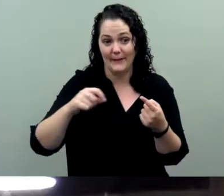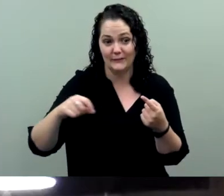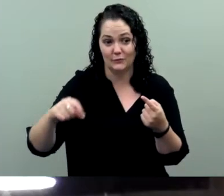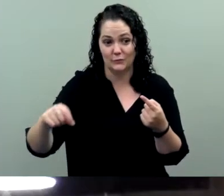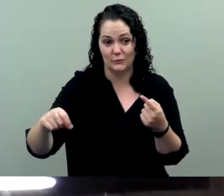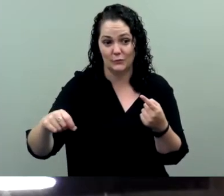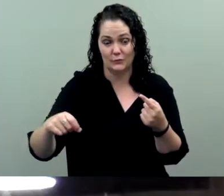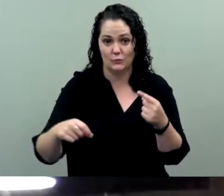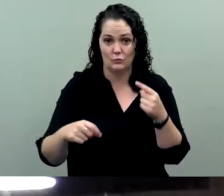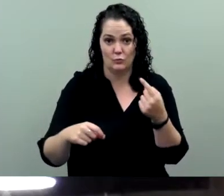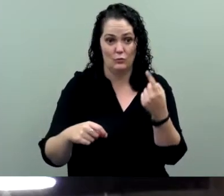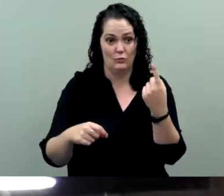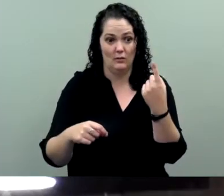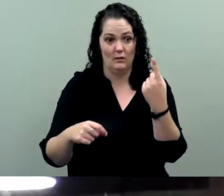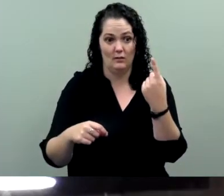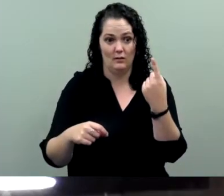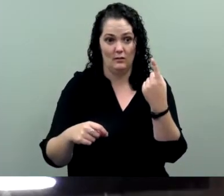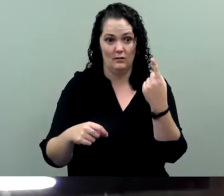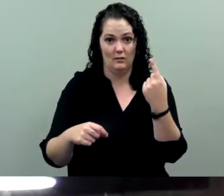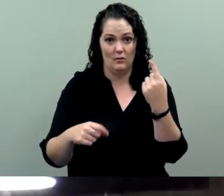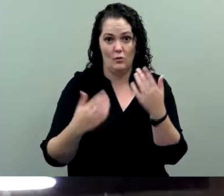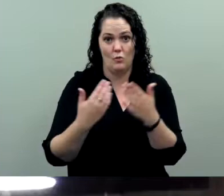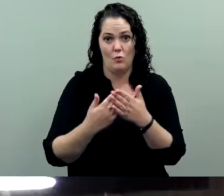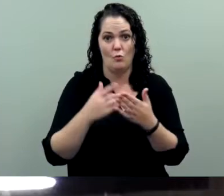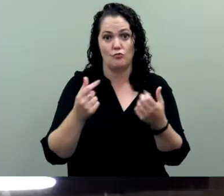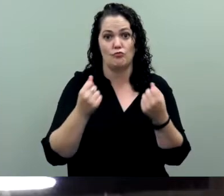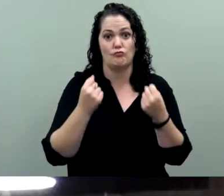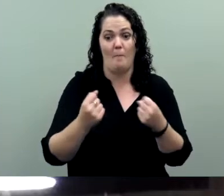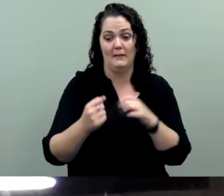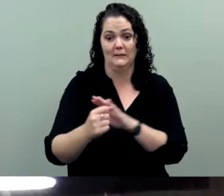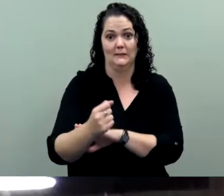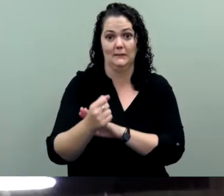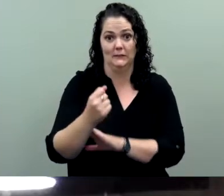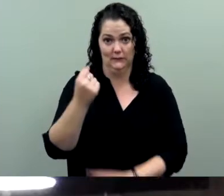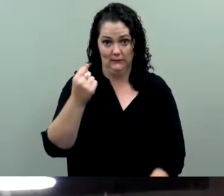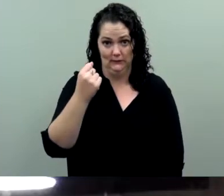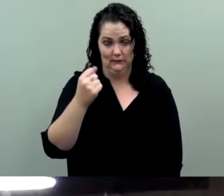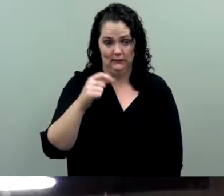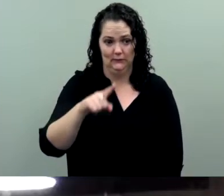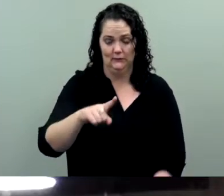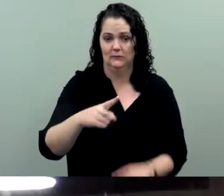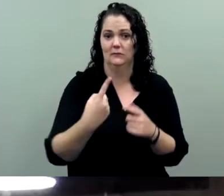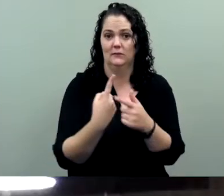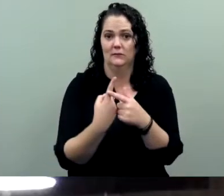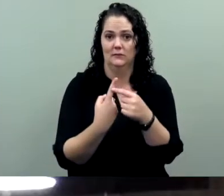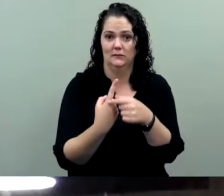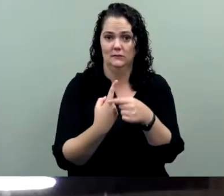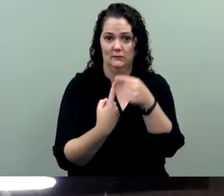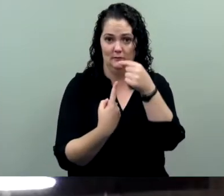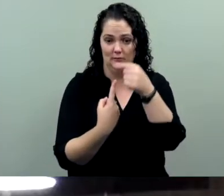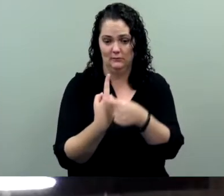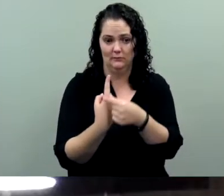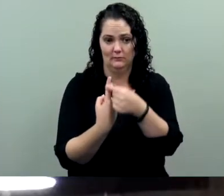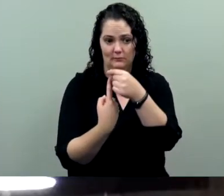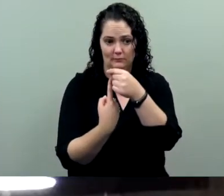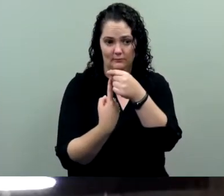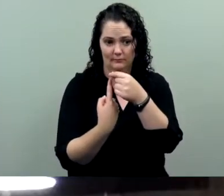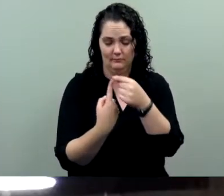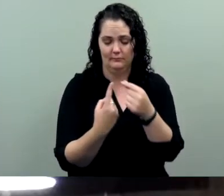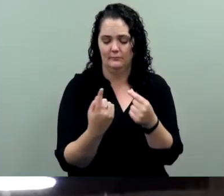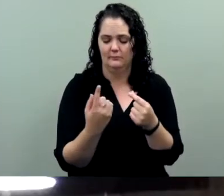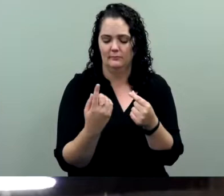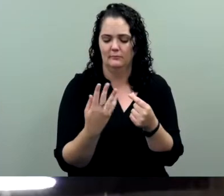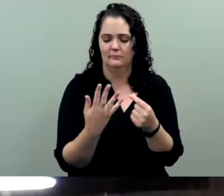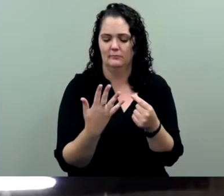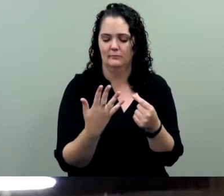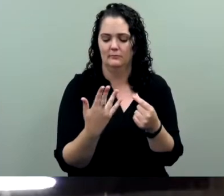back of your index finger on your dominant hand. And then you're going to attach a second pencil to your middle